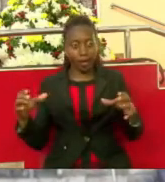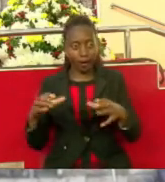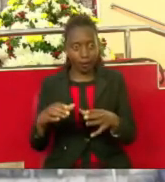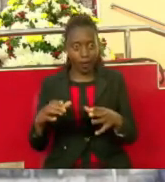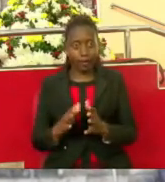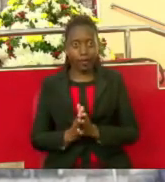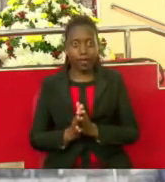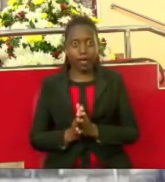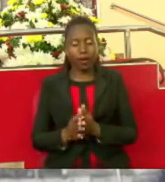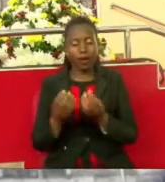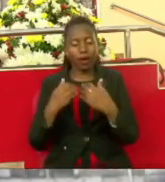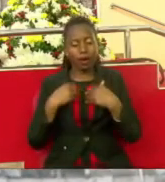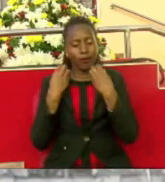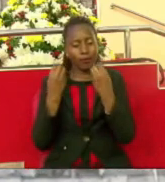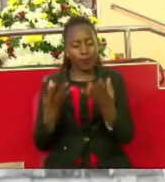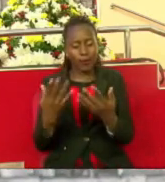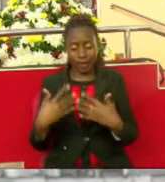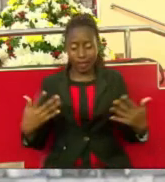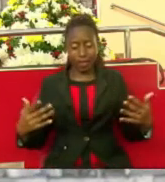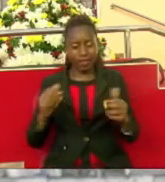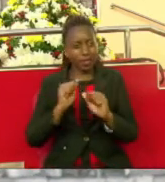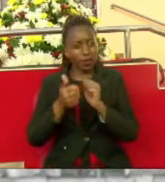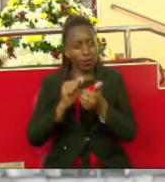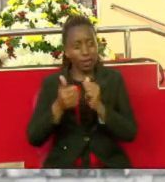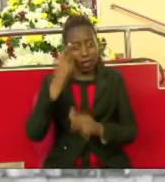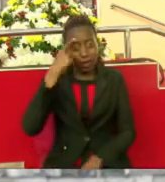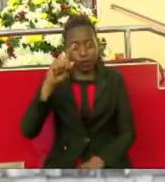And there are so many things that are competing for your time.